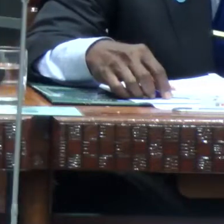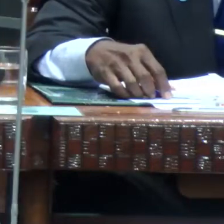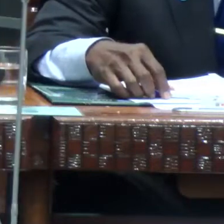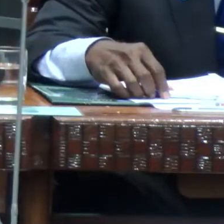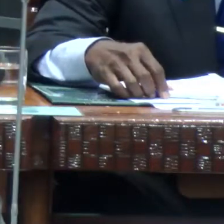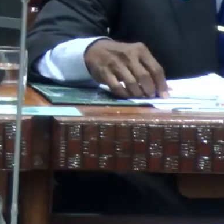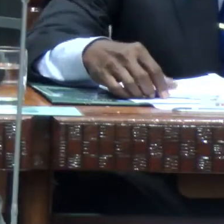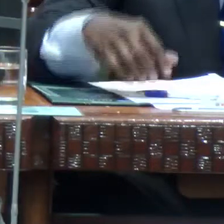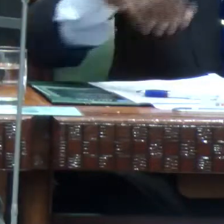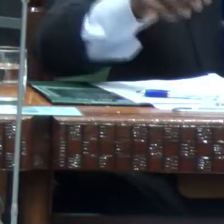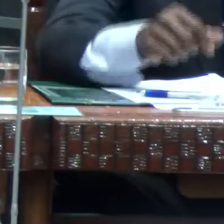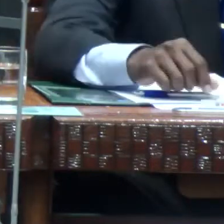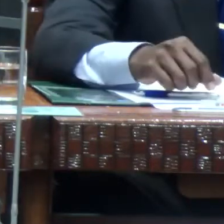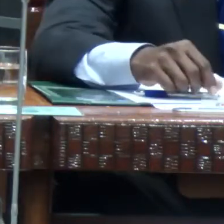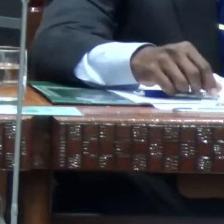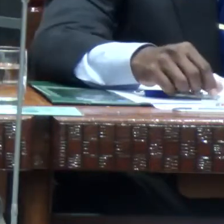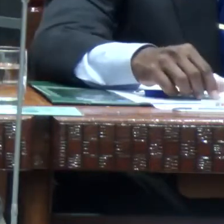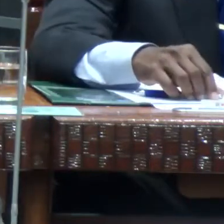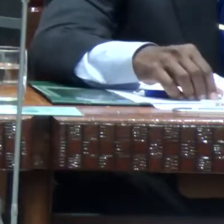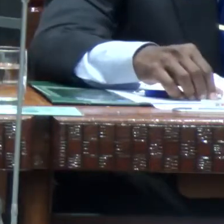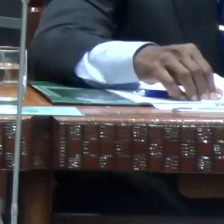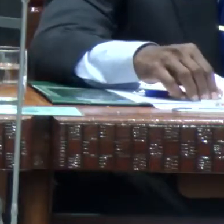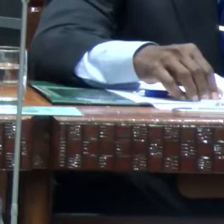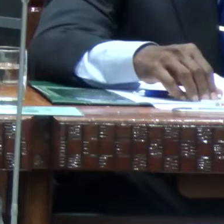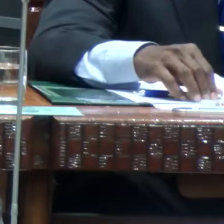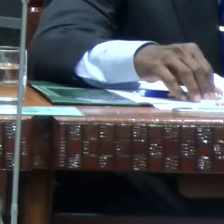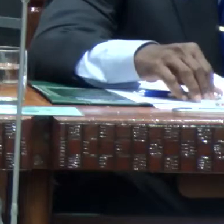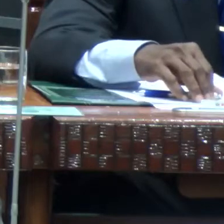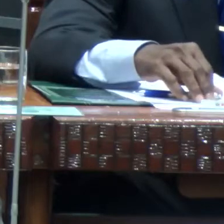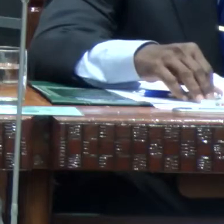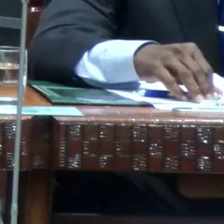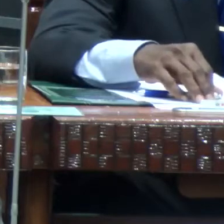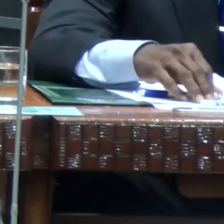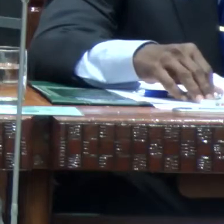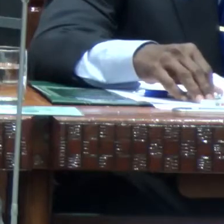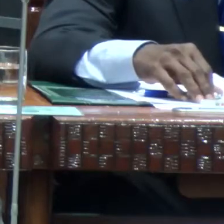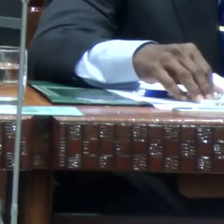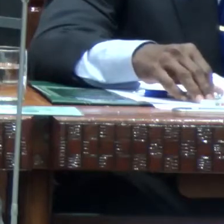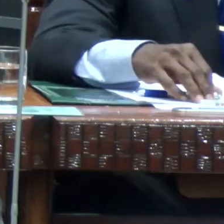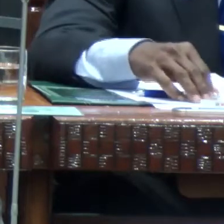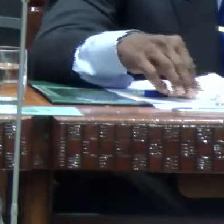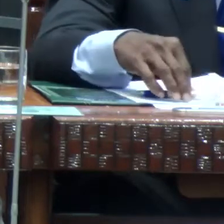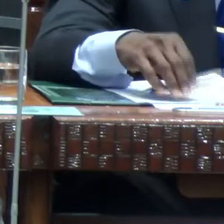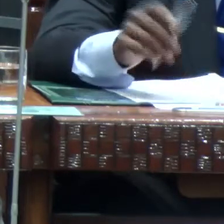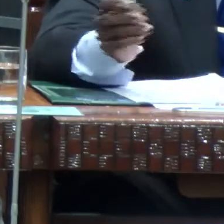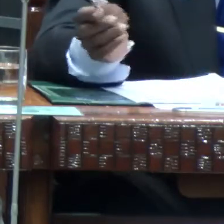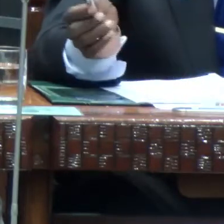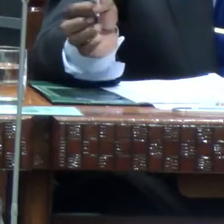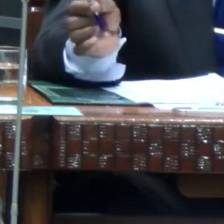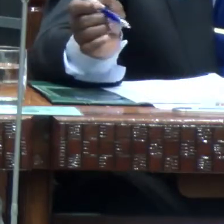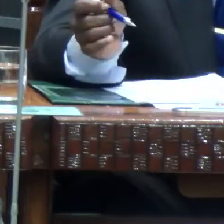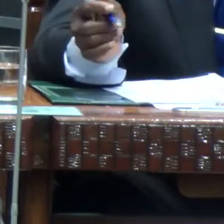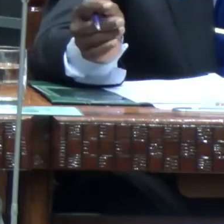the women's involvement in the sector, Mr. Speaker, sir, the last census that we undertook, Mr. Speaker, sir, we have a